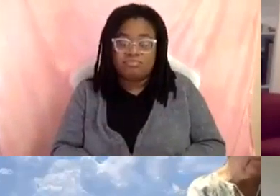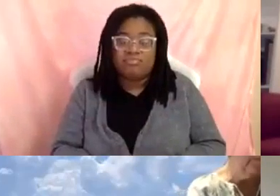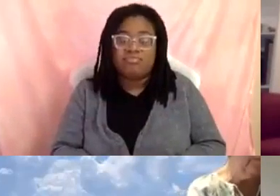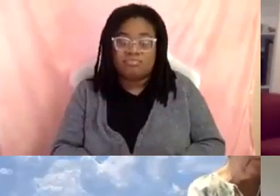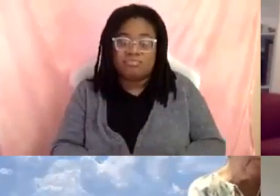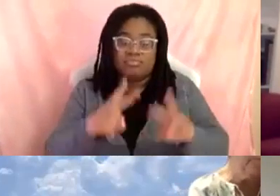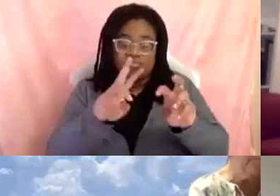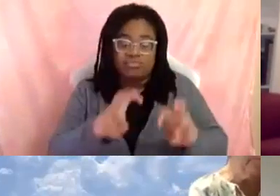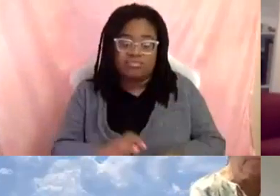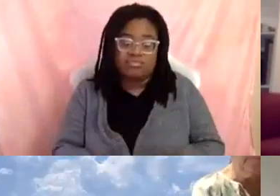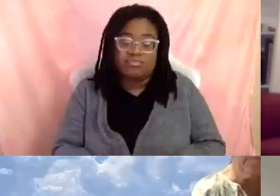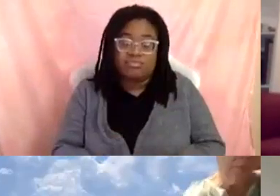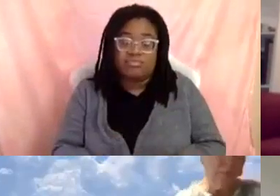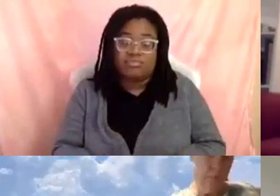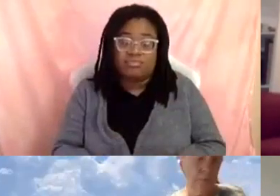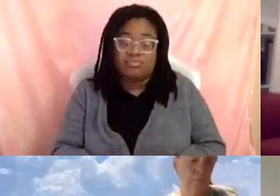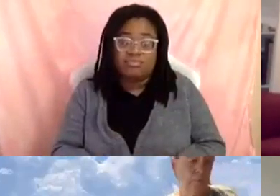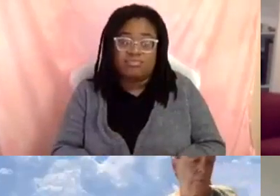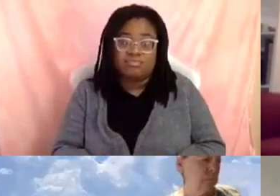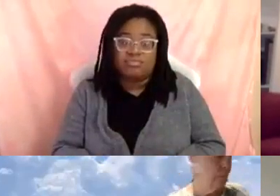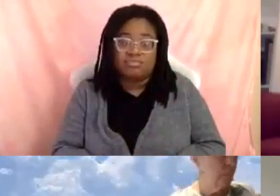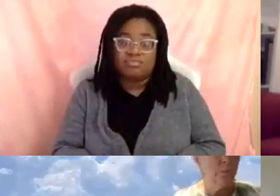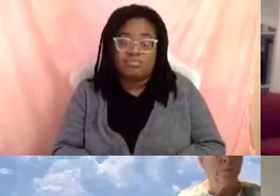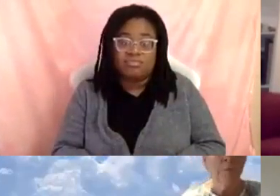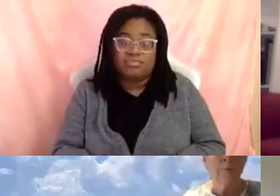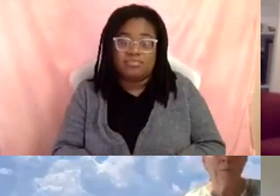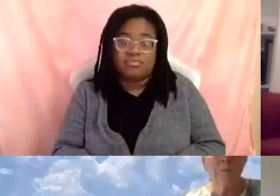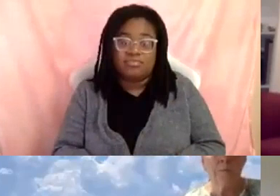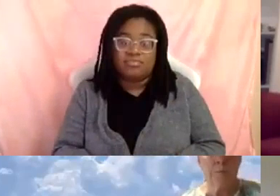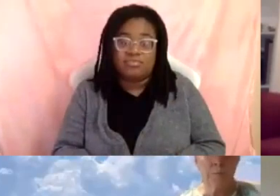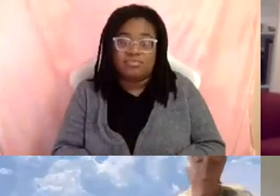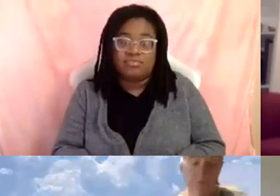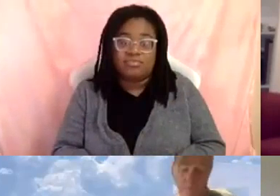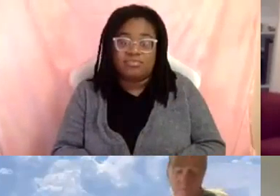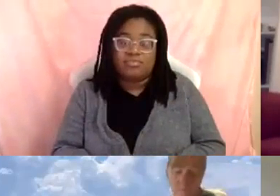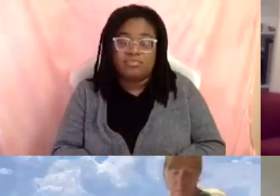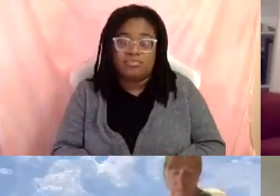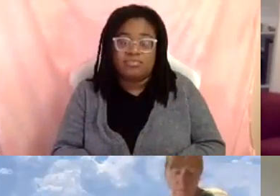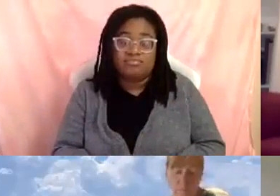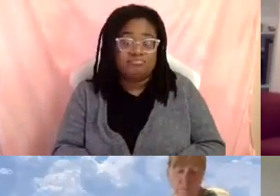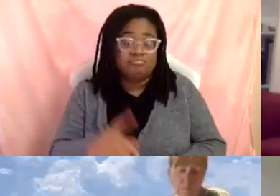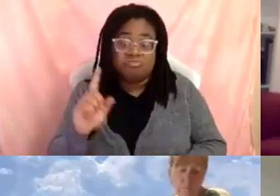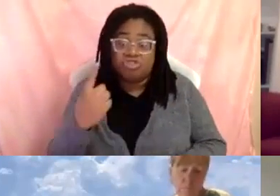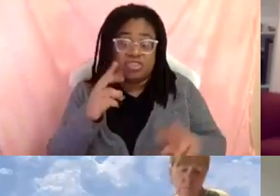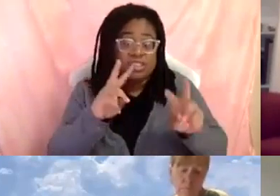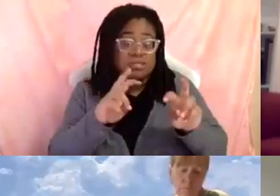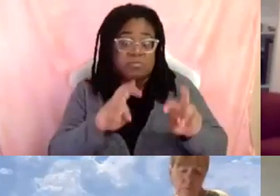look. and just examine